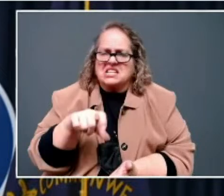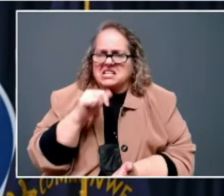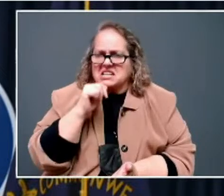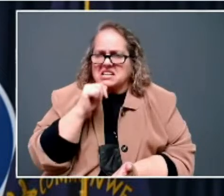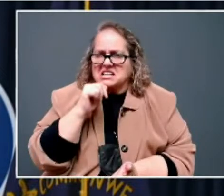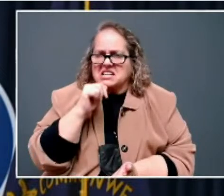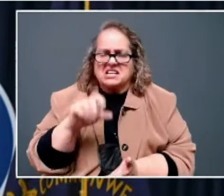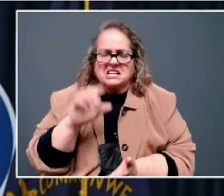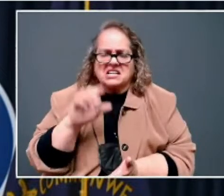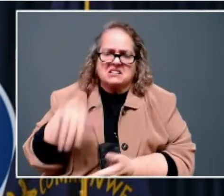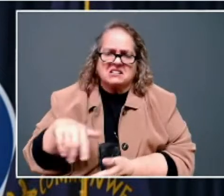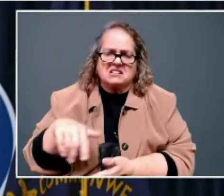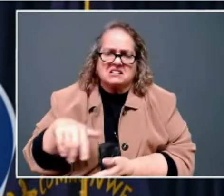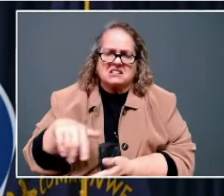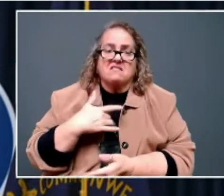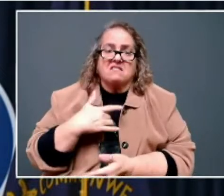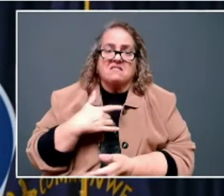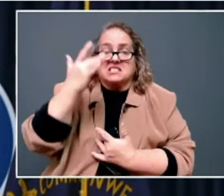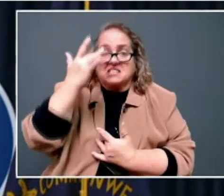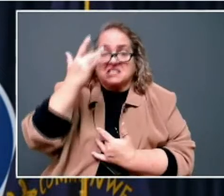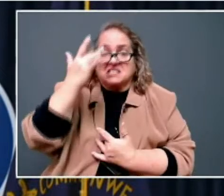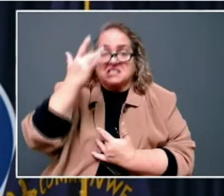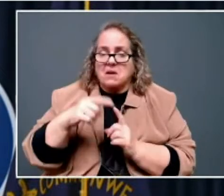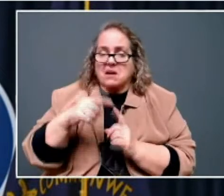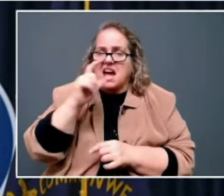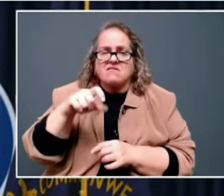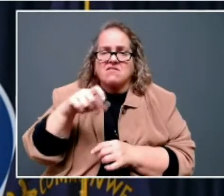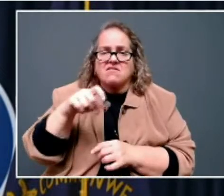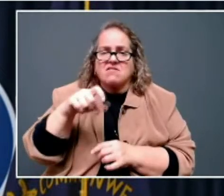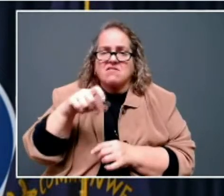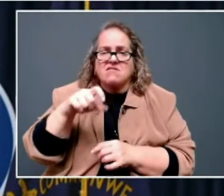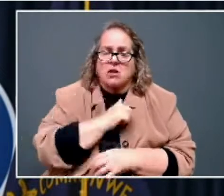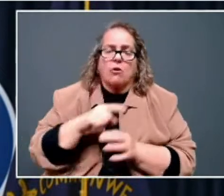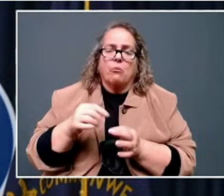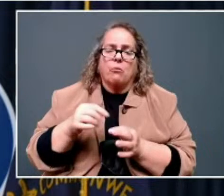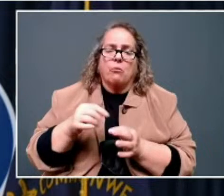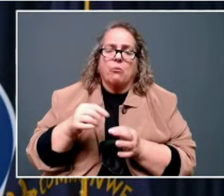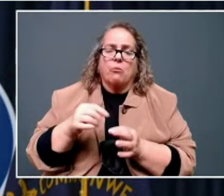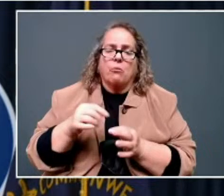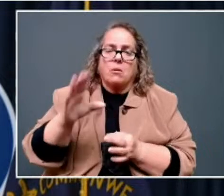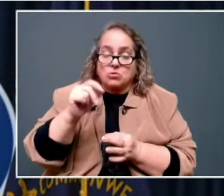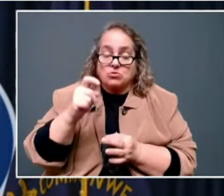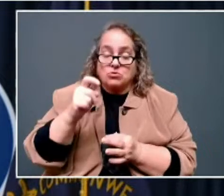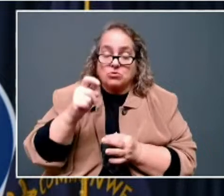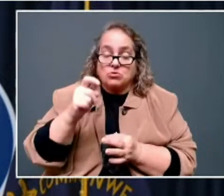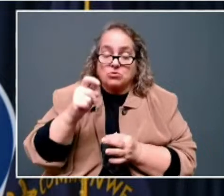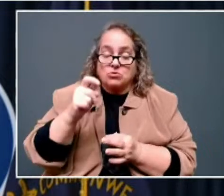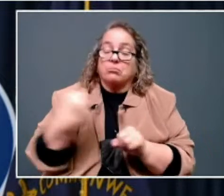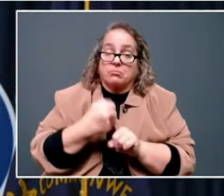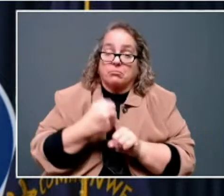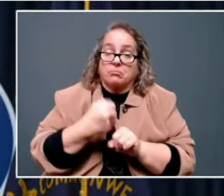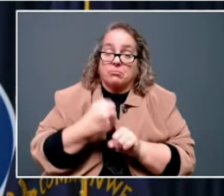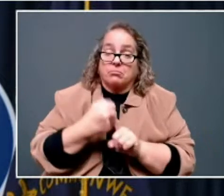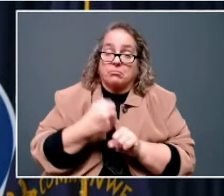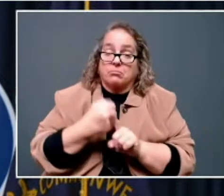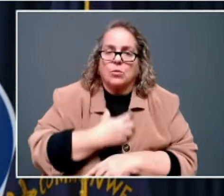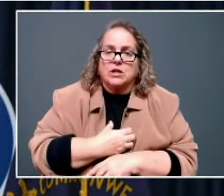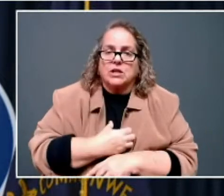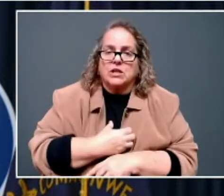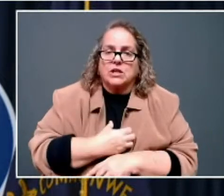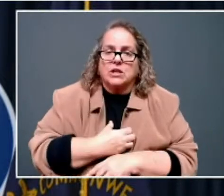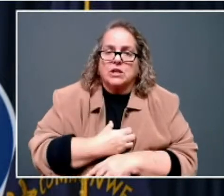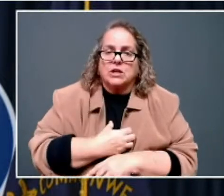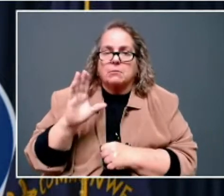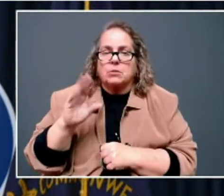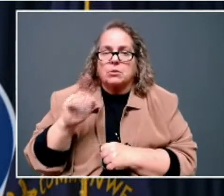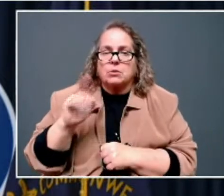hospitalized because they were fully vaccinated, that are just put off getting their booster. And they wish that they hadn't, in the very least, being separated from their families